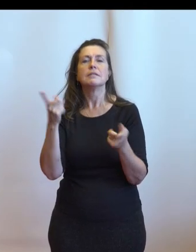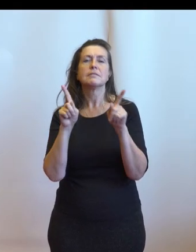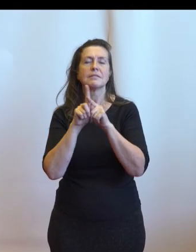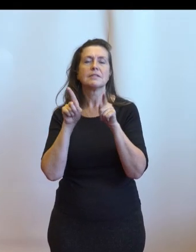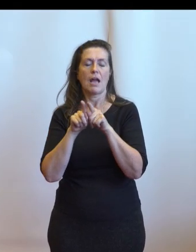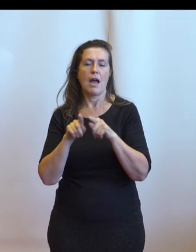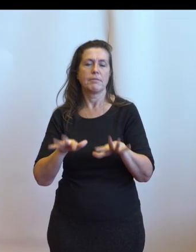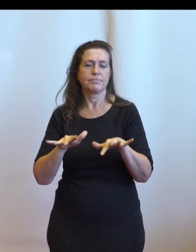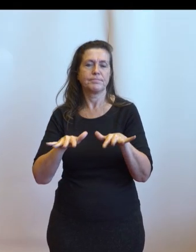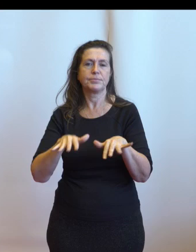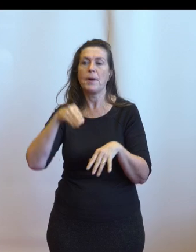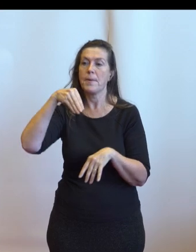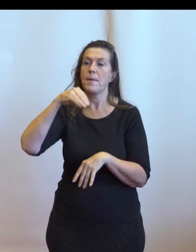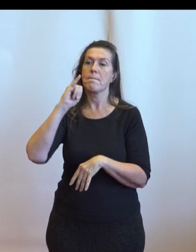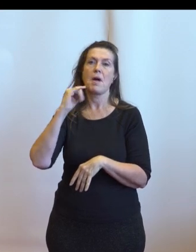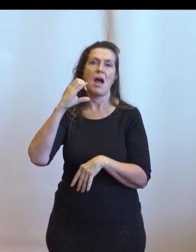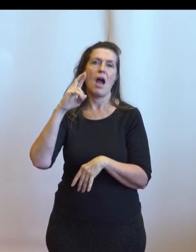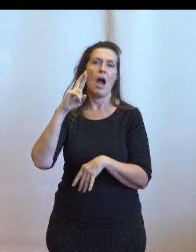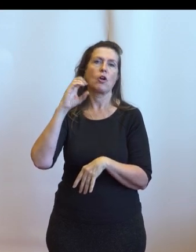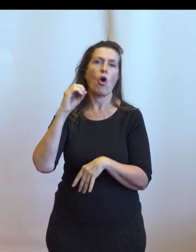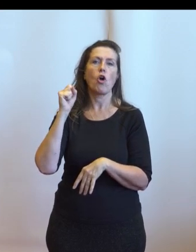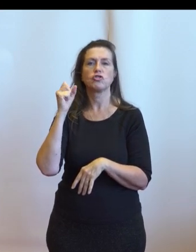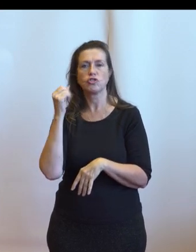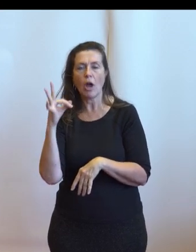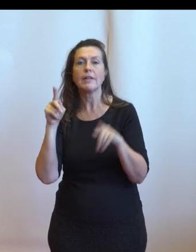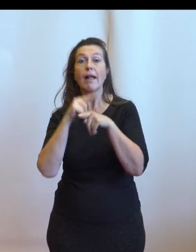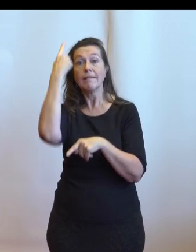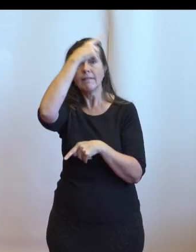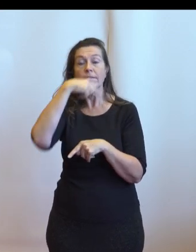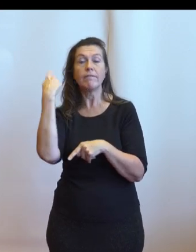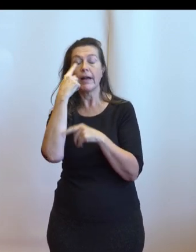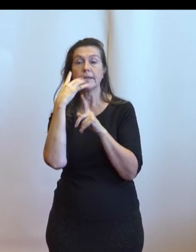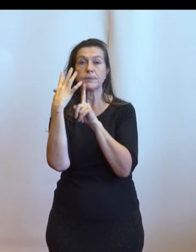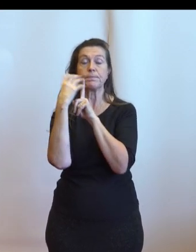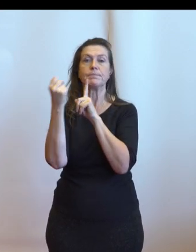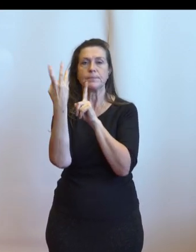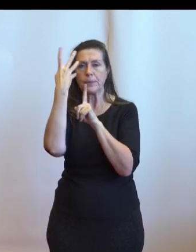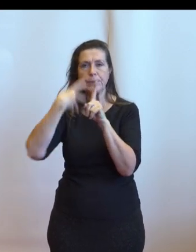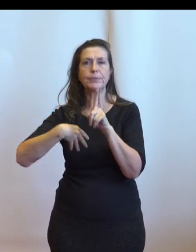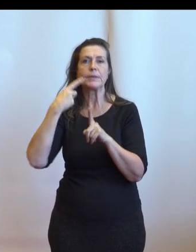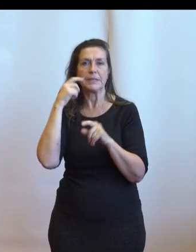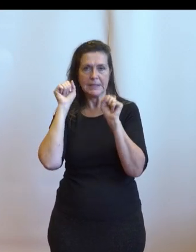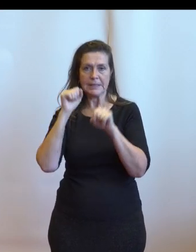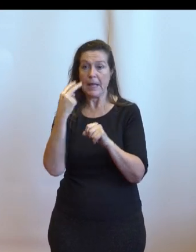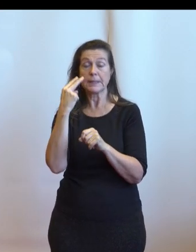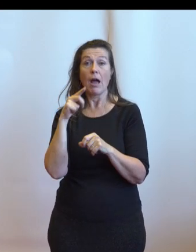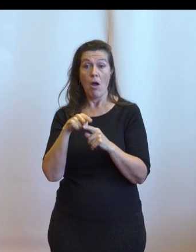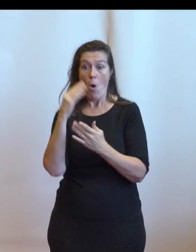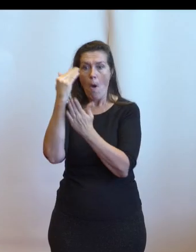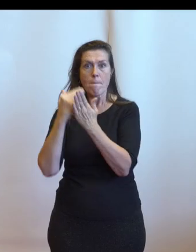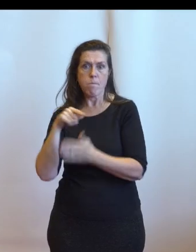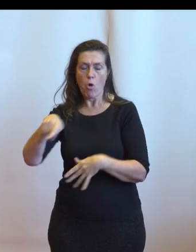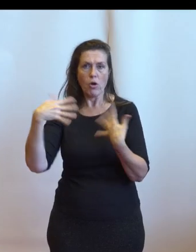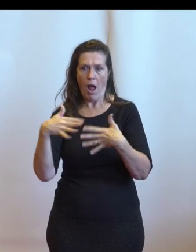Microsoft technology, using face detection, and with this program, it gives us a lot